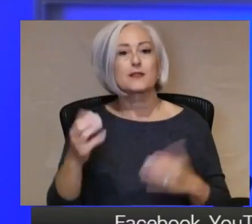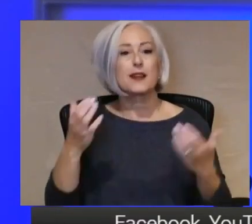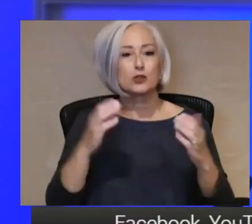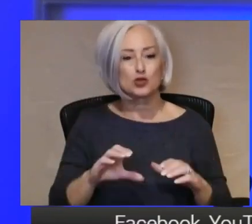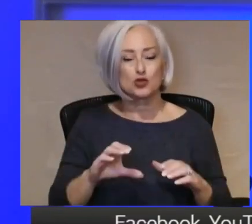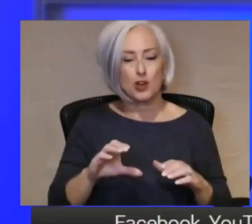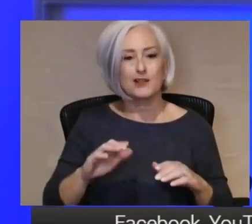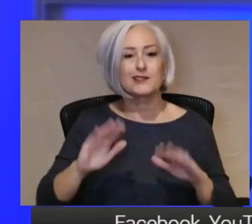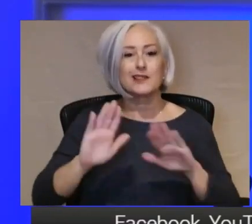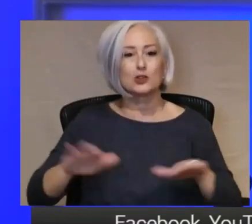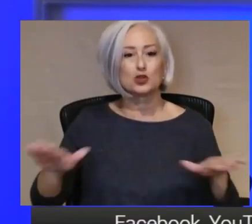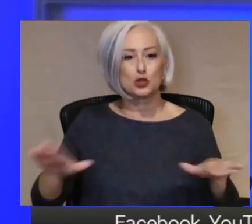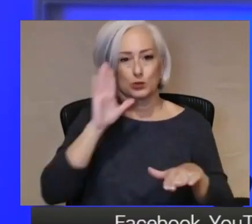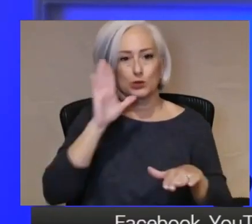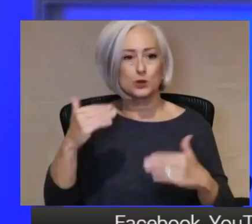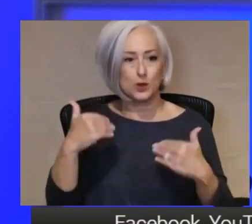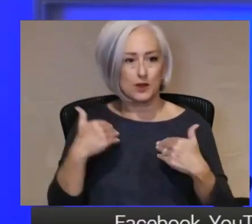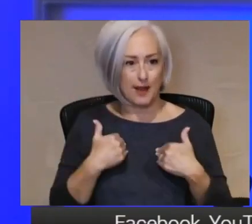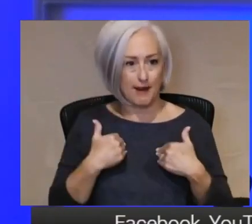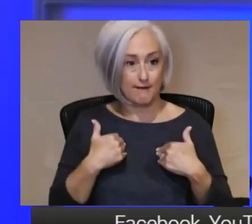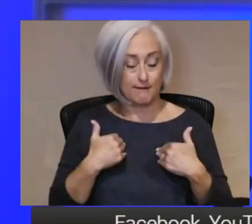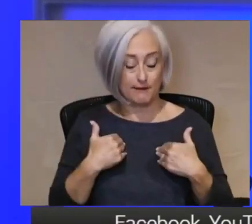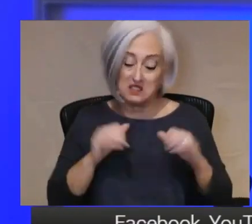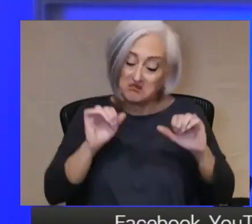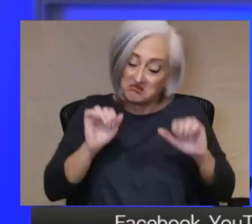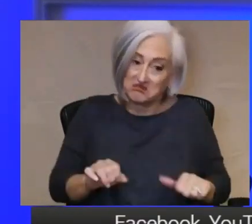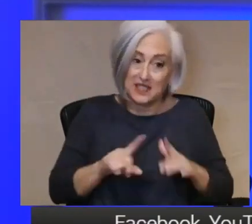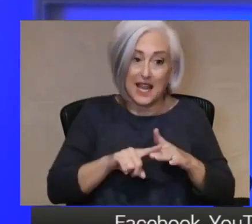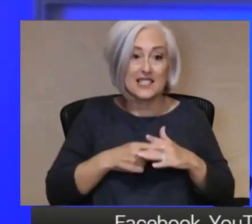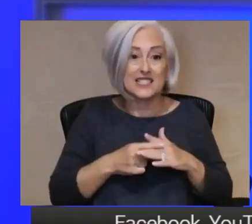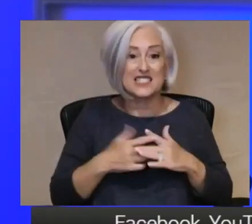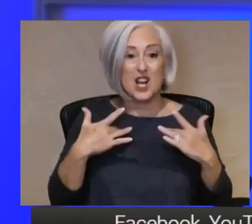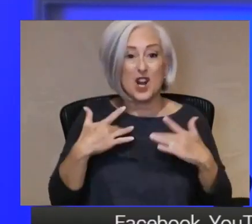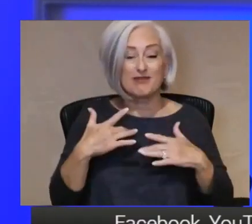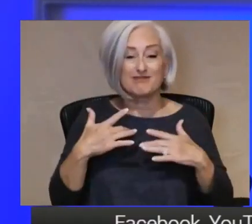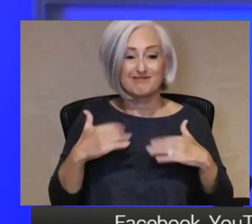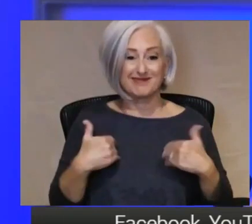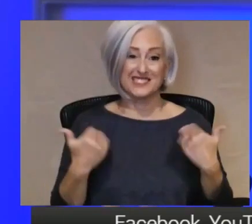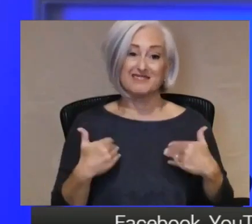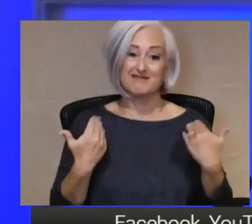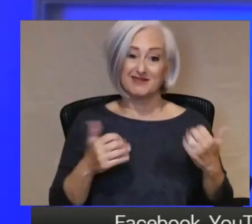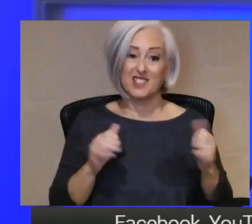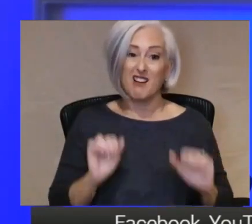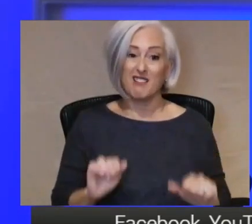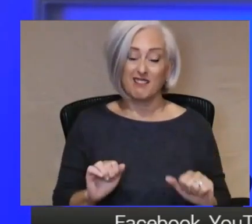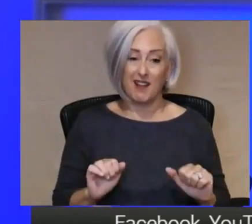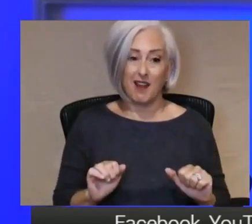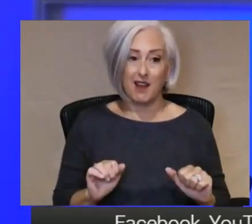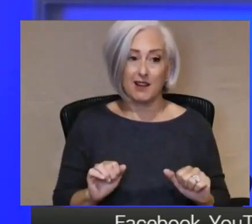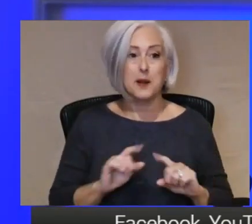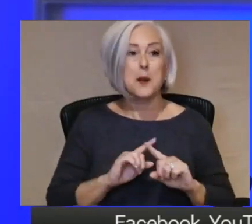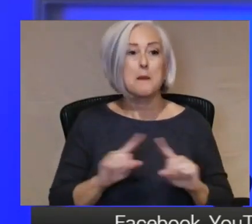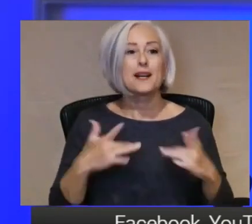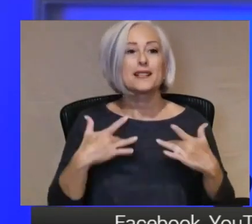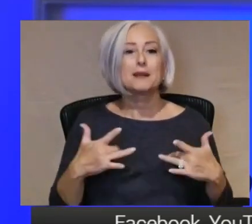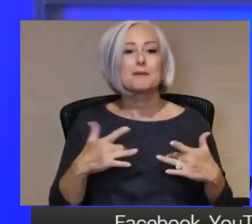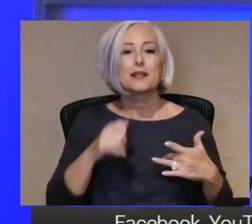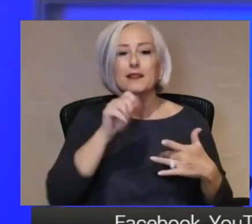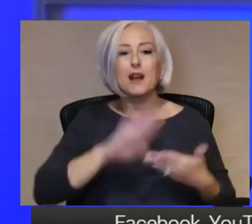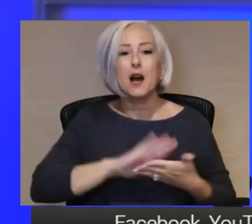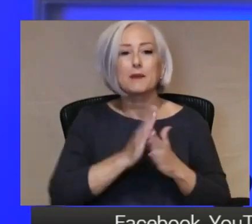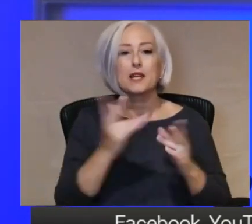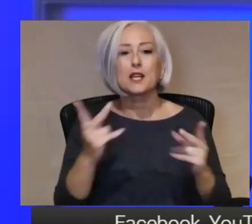something that starts fairly early in childhood, teenage years, but usually it does not worsen until people are older, above